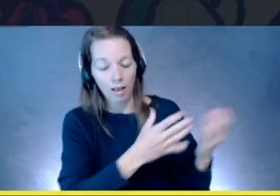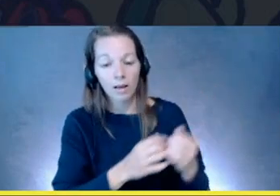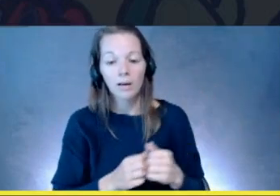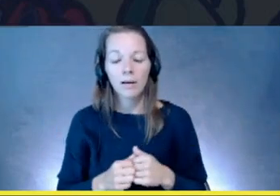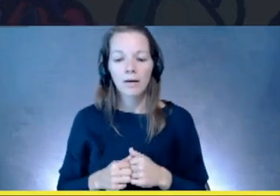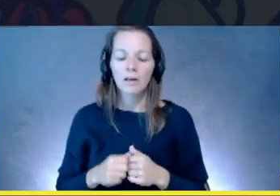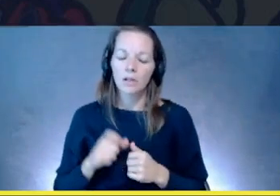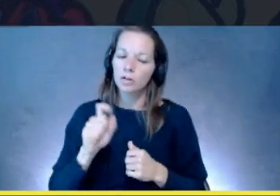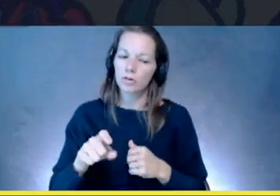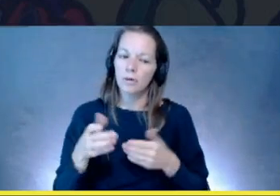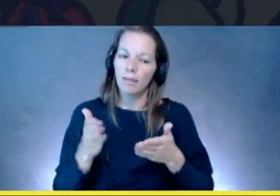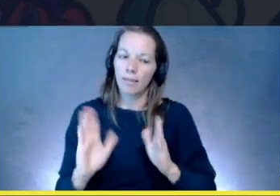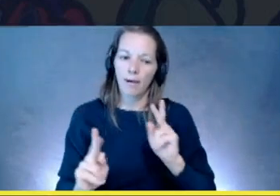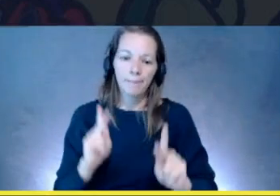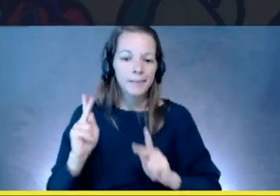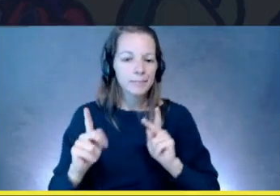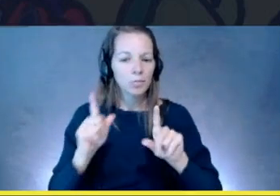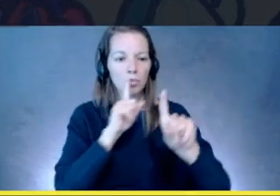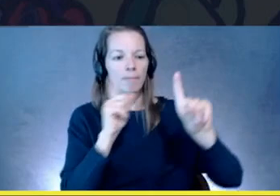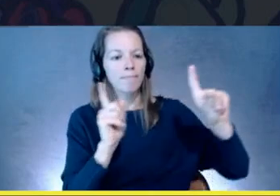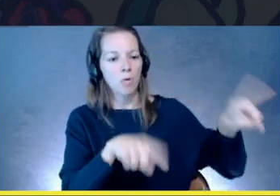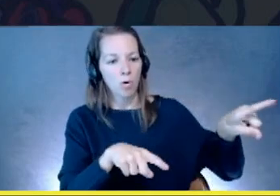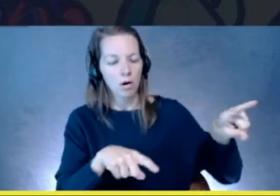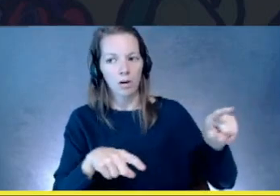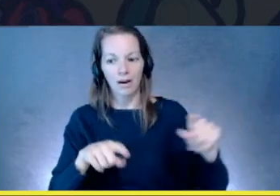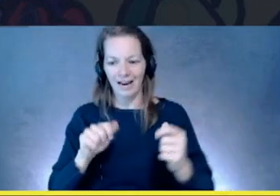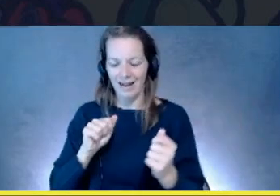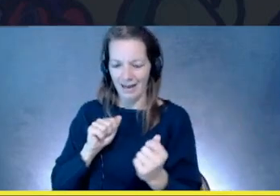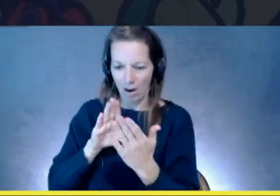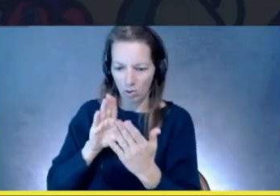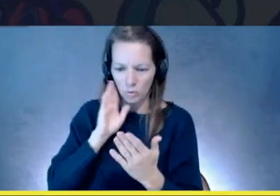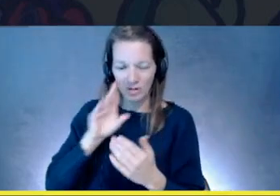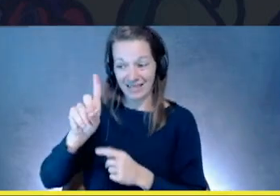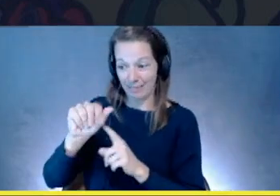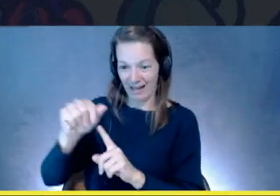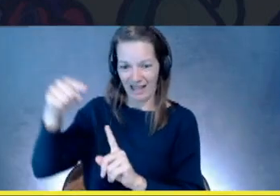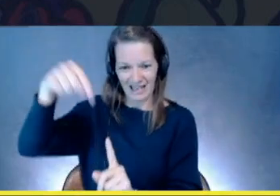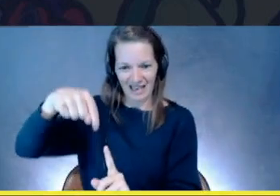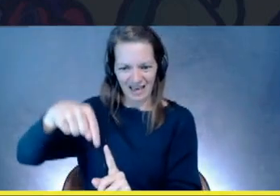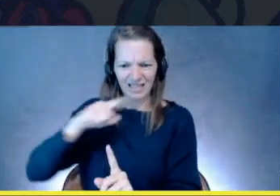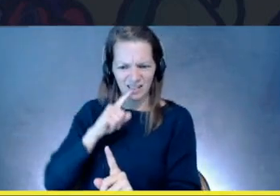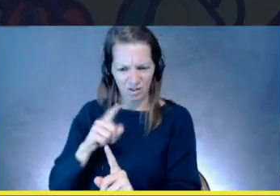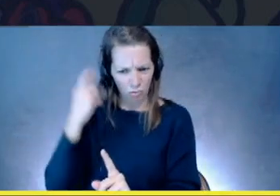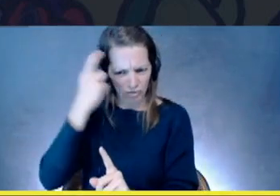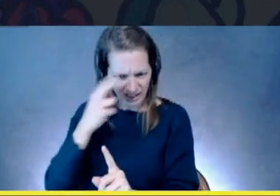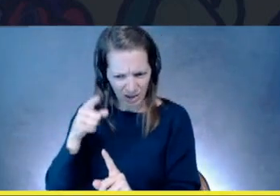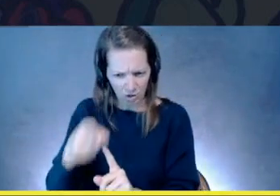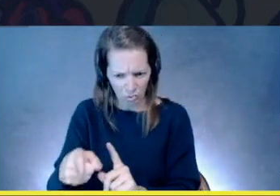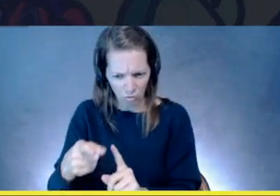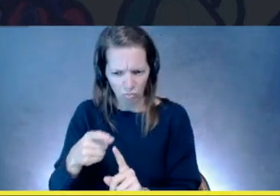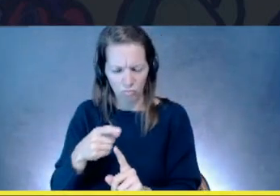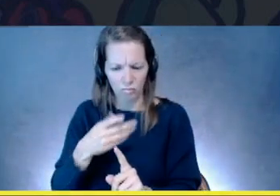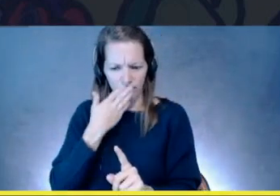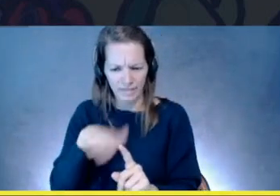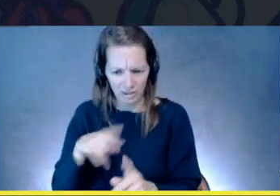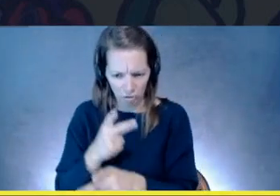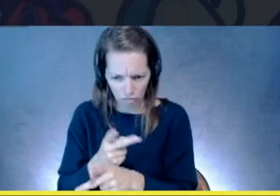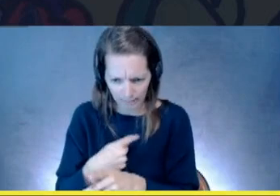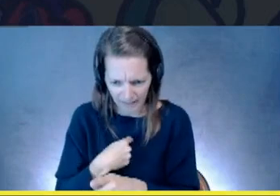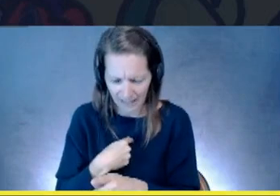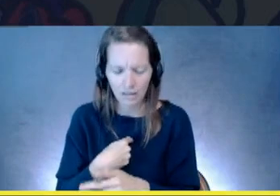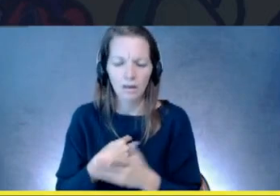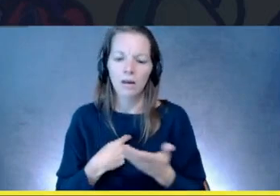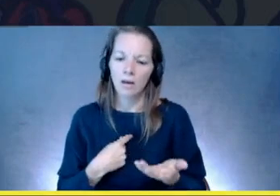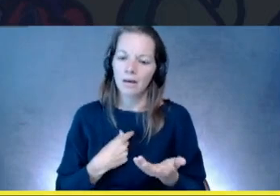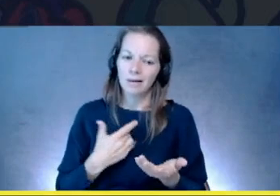allow individuals to report encounters where disability is the root cause of mistreatment, and that is not present in many of the